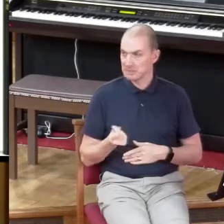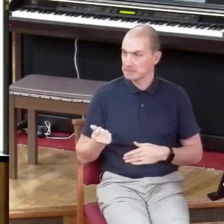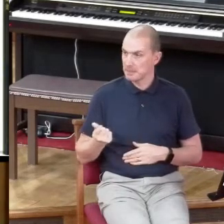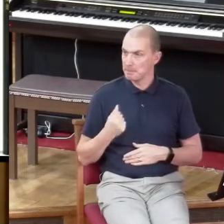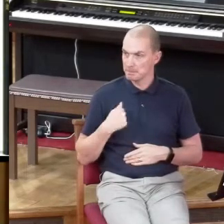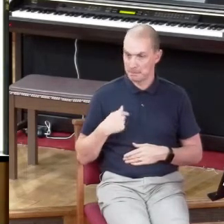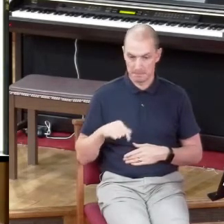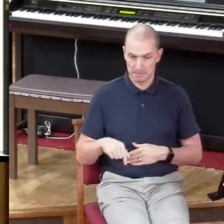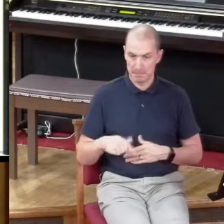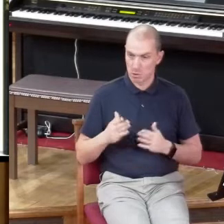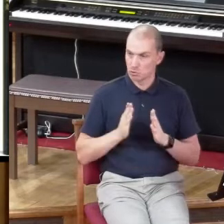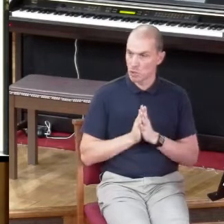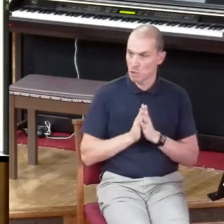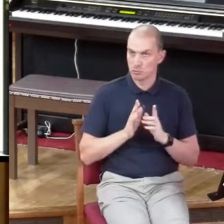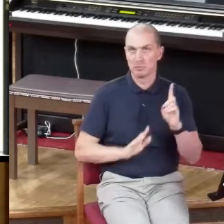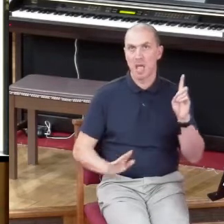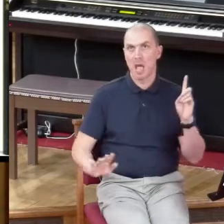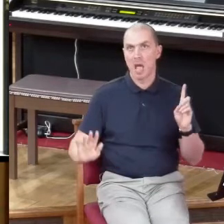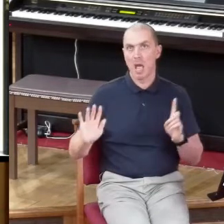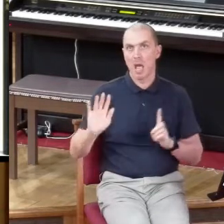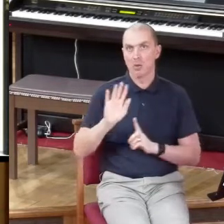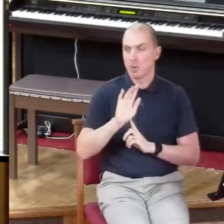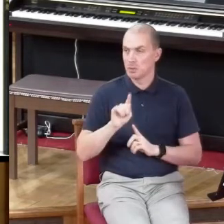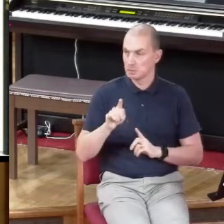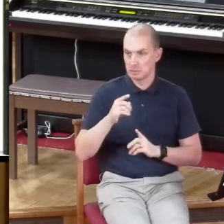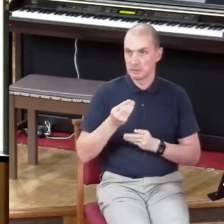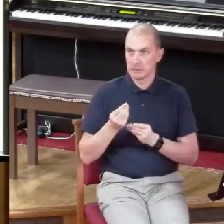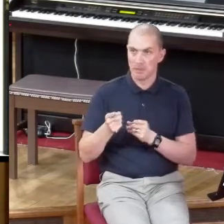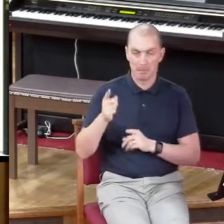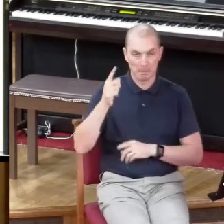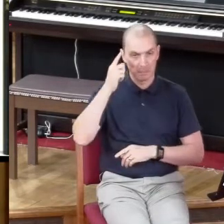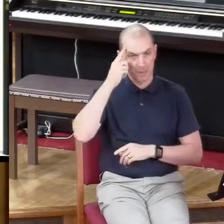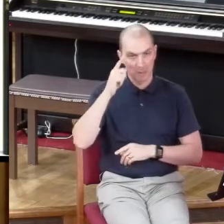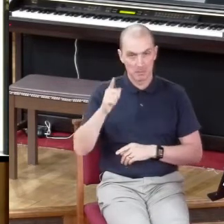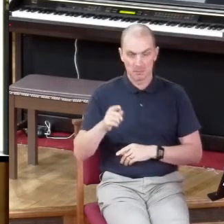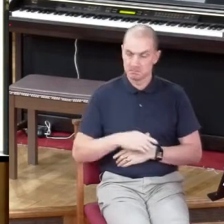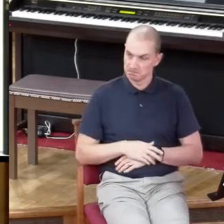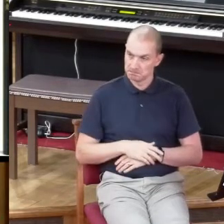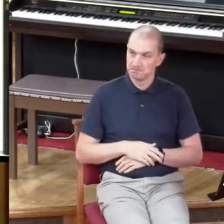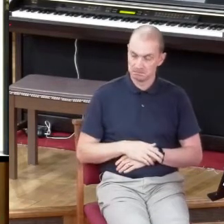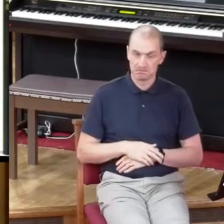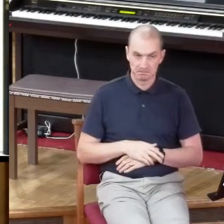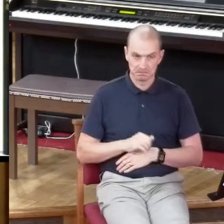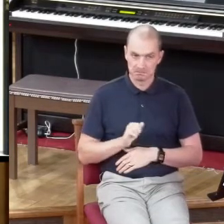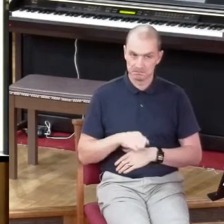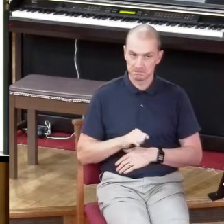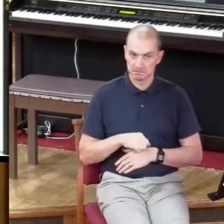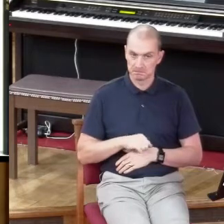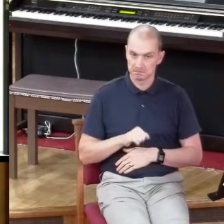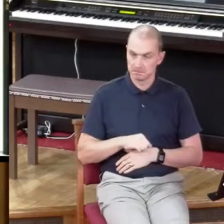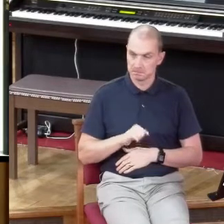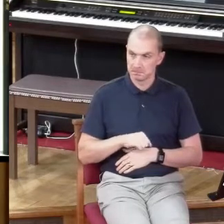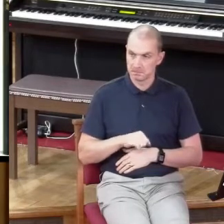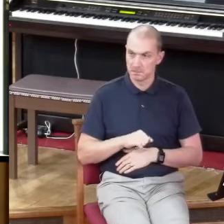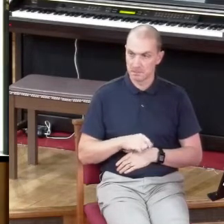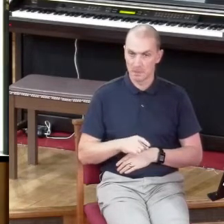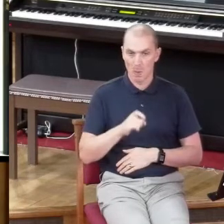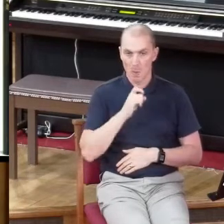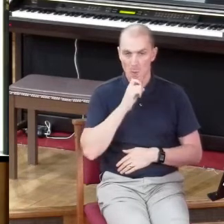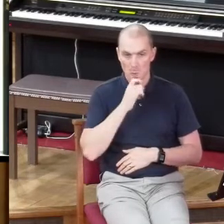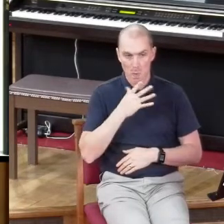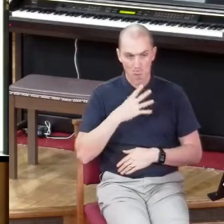today, the church nationally I'm thinking of, who think that. They see that those who want to guard the